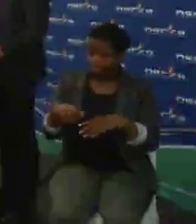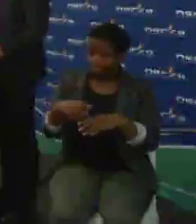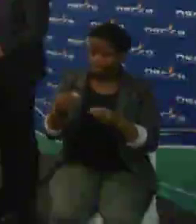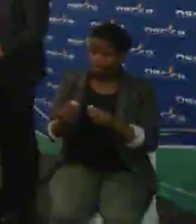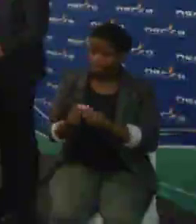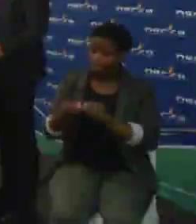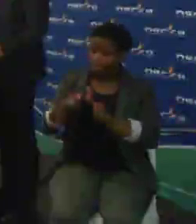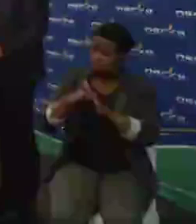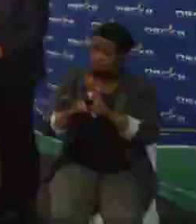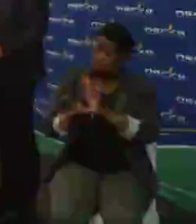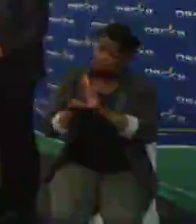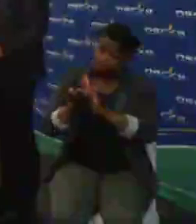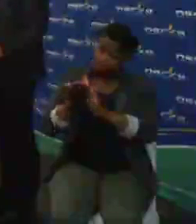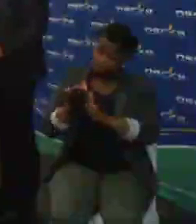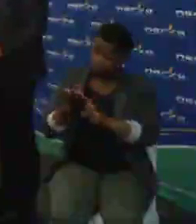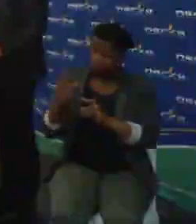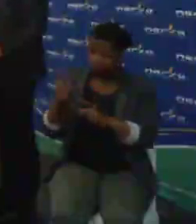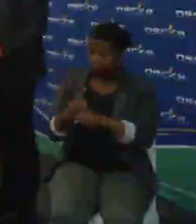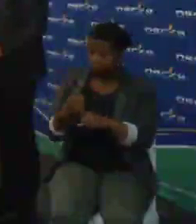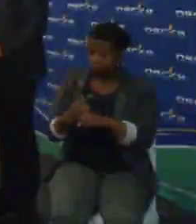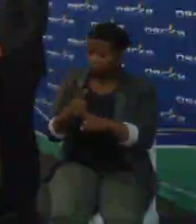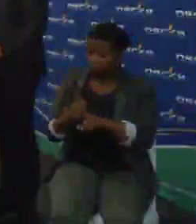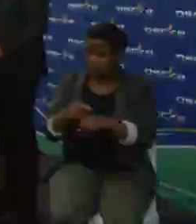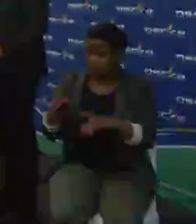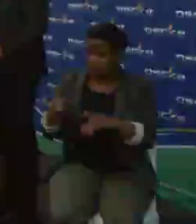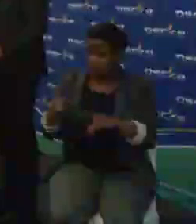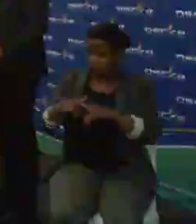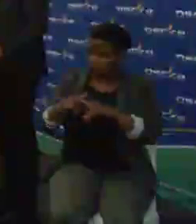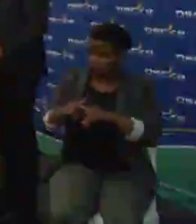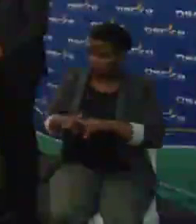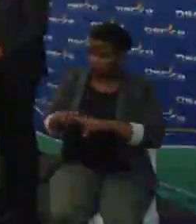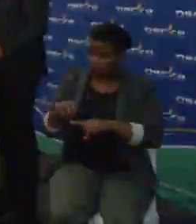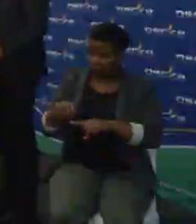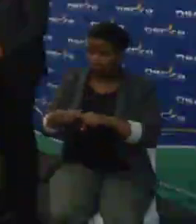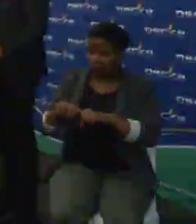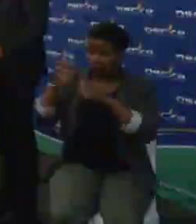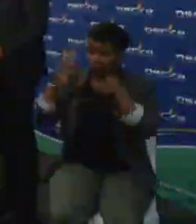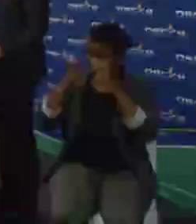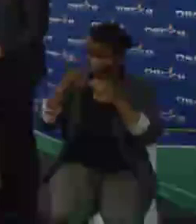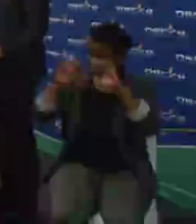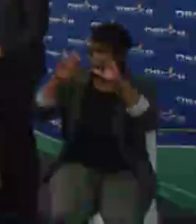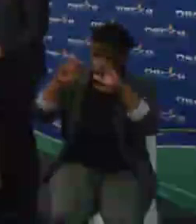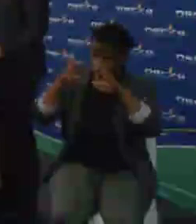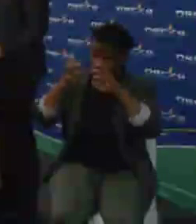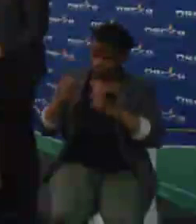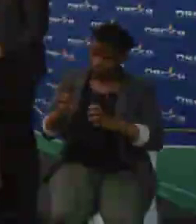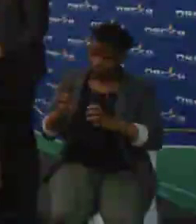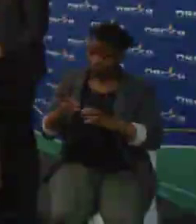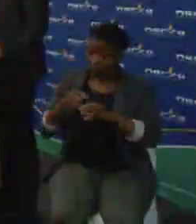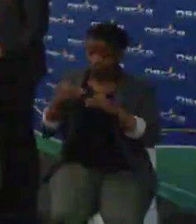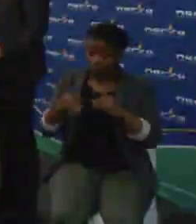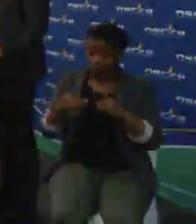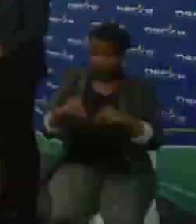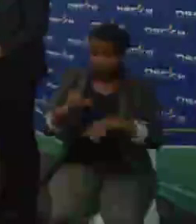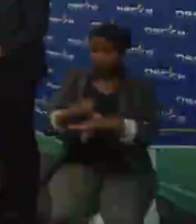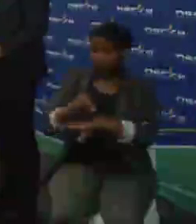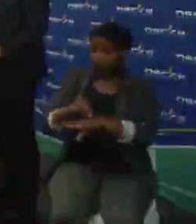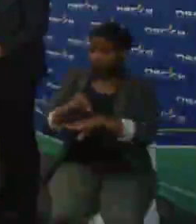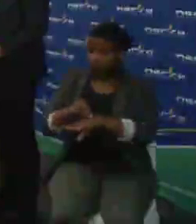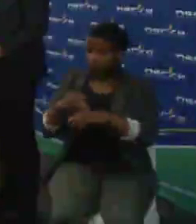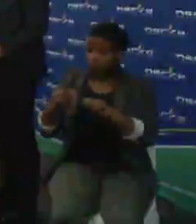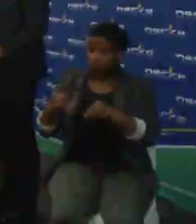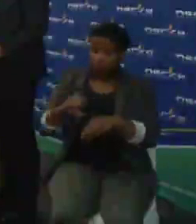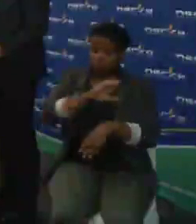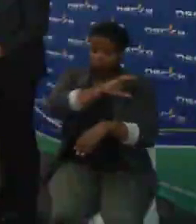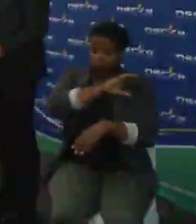becoming increasingly available. Depending solely on Eskom for electricity is risky for businesses and aggravating to